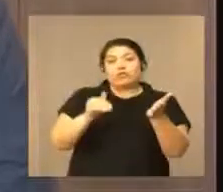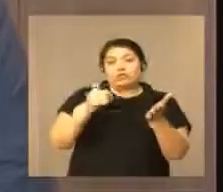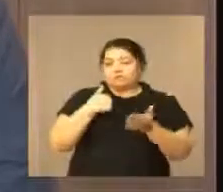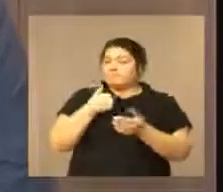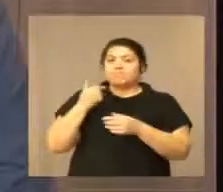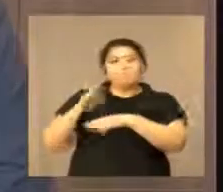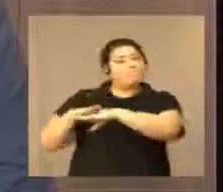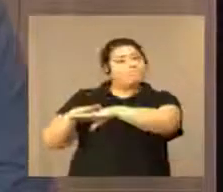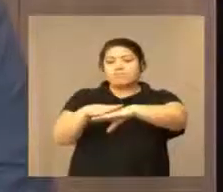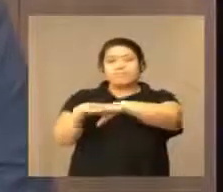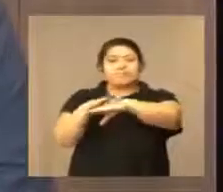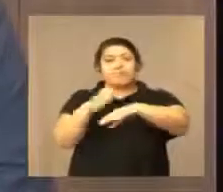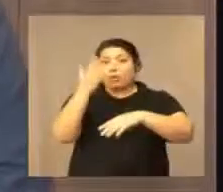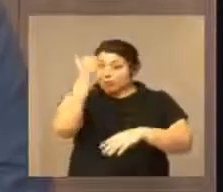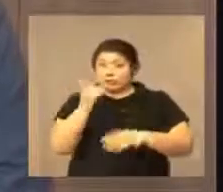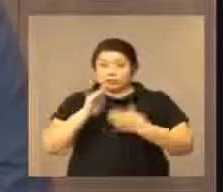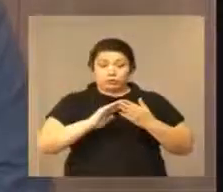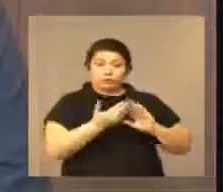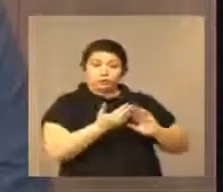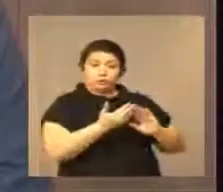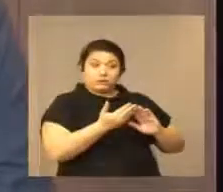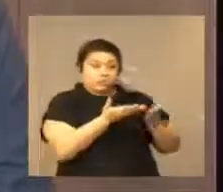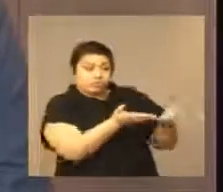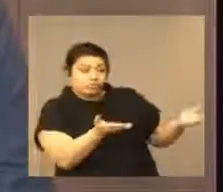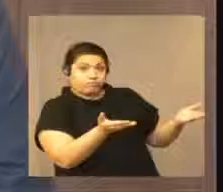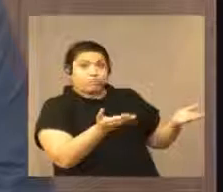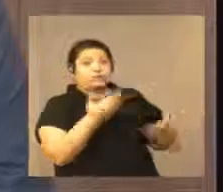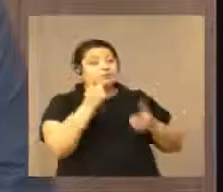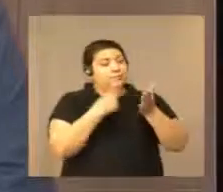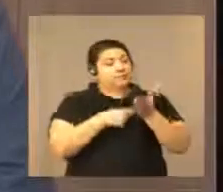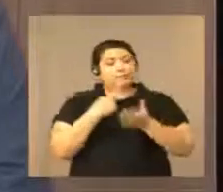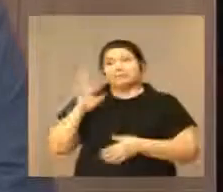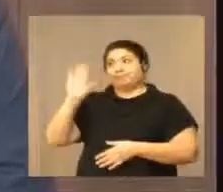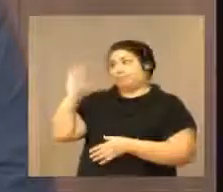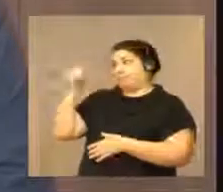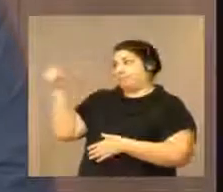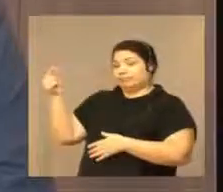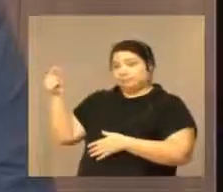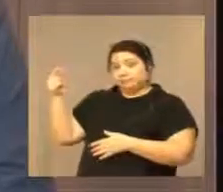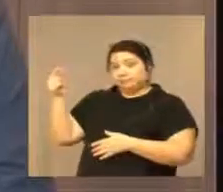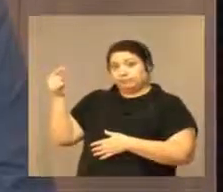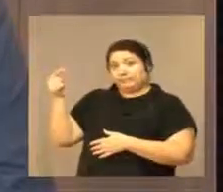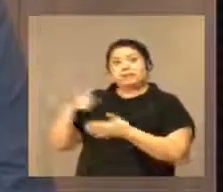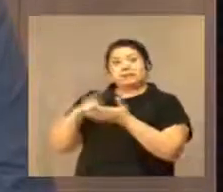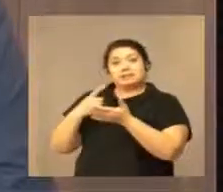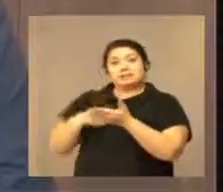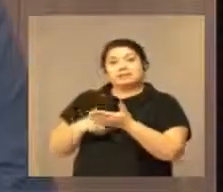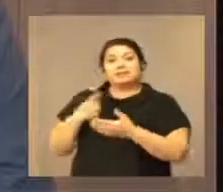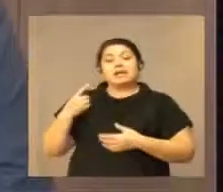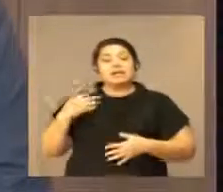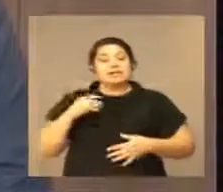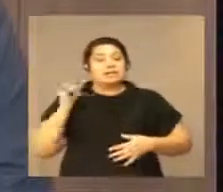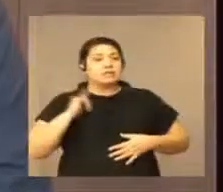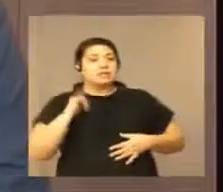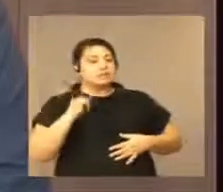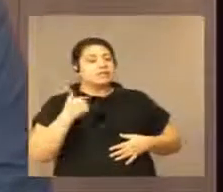you at our community level and sometimes in the halls of the bureaucracy, they are very hard conversations that people don't